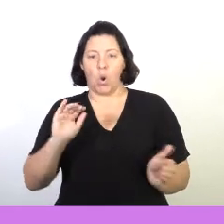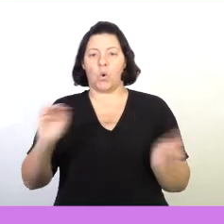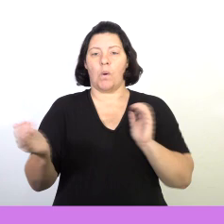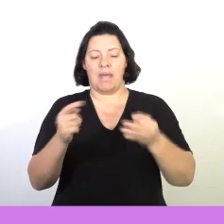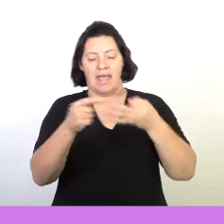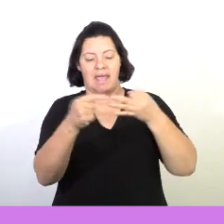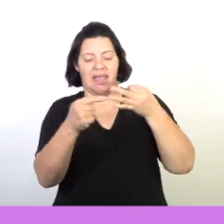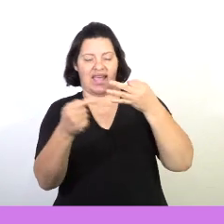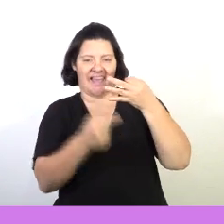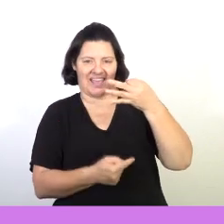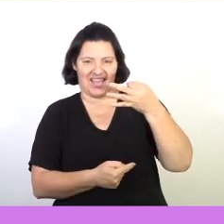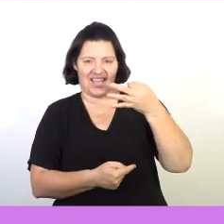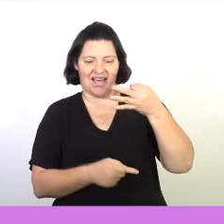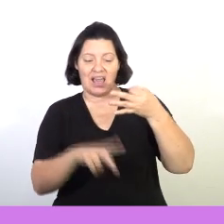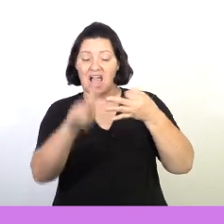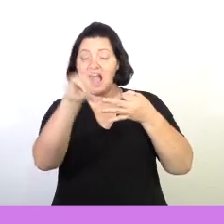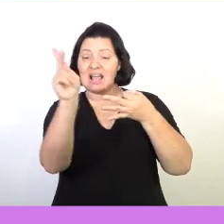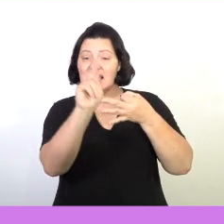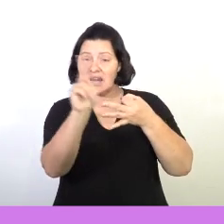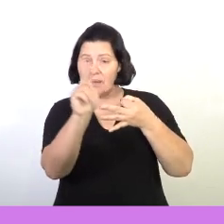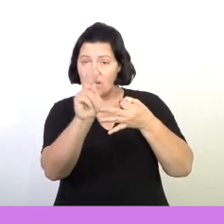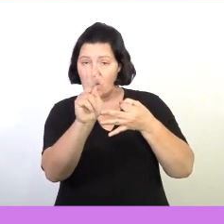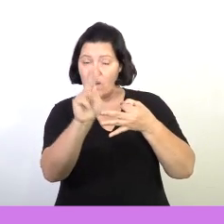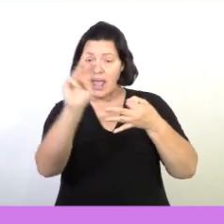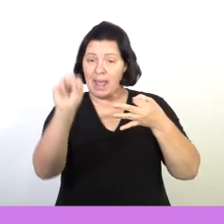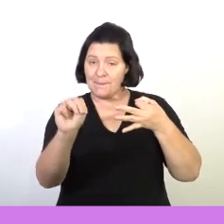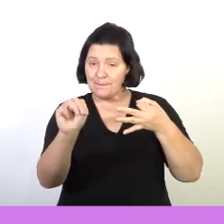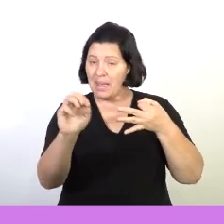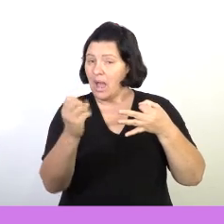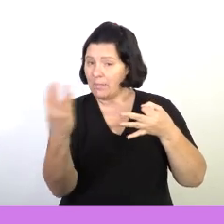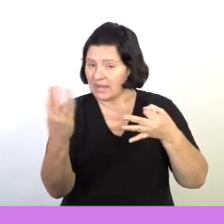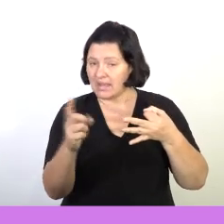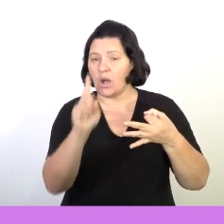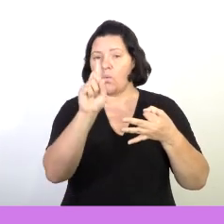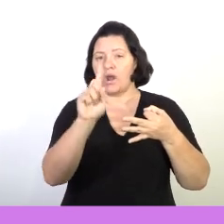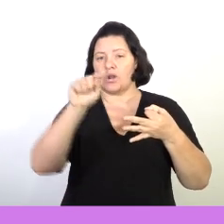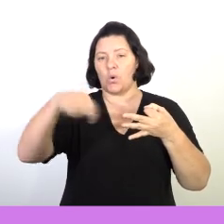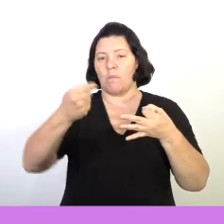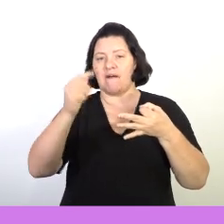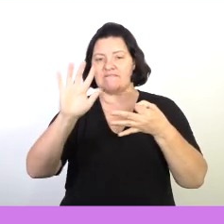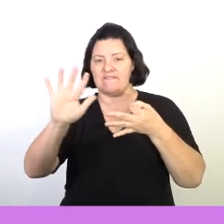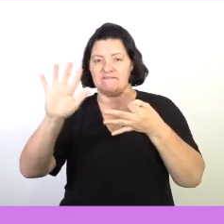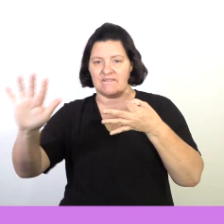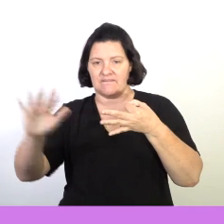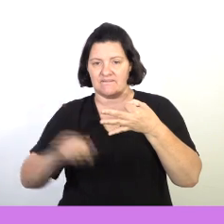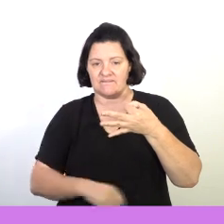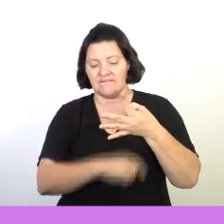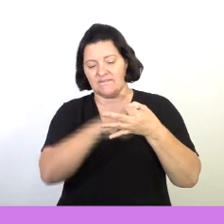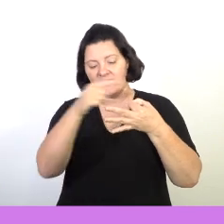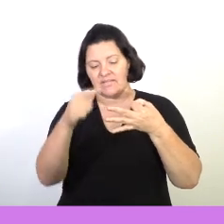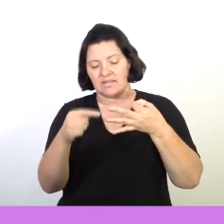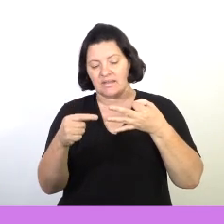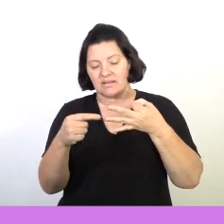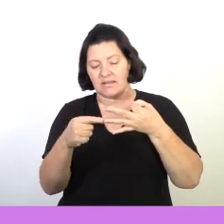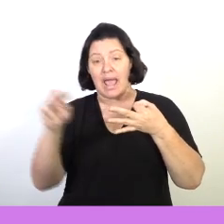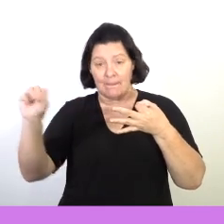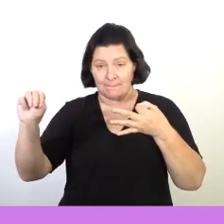let's compare the three heights. Karabo's new height in meters is